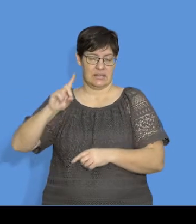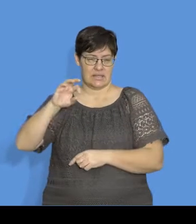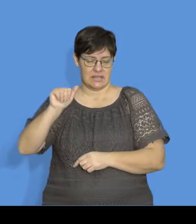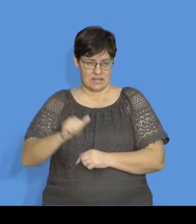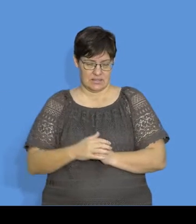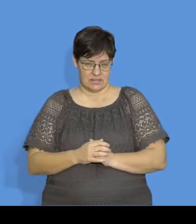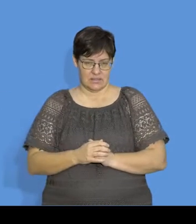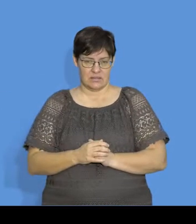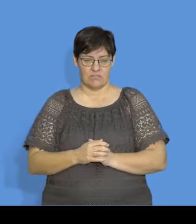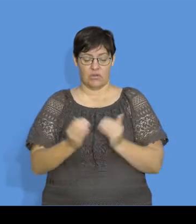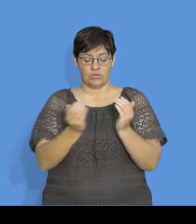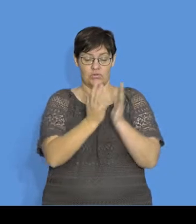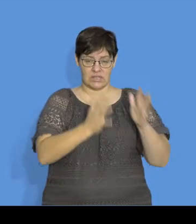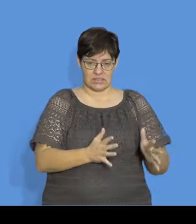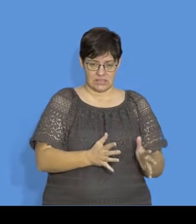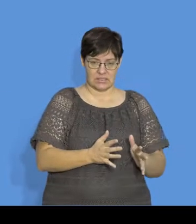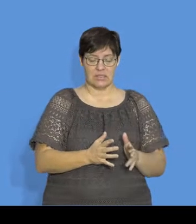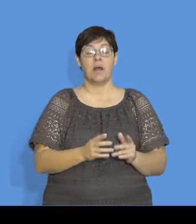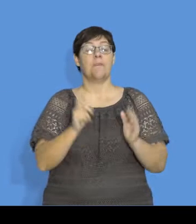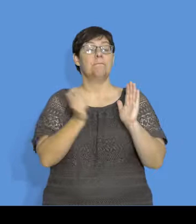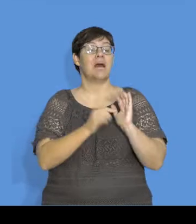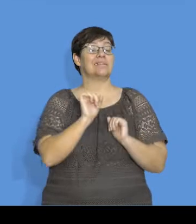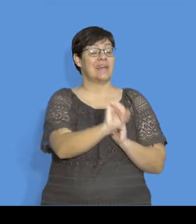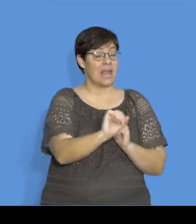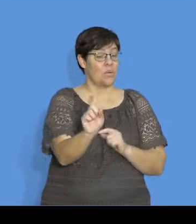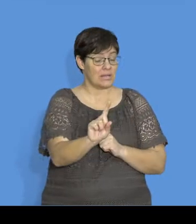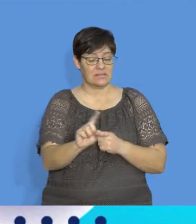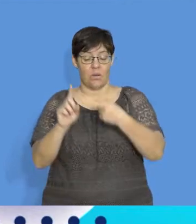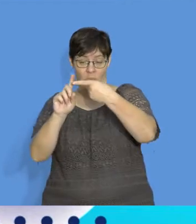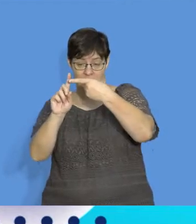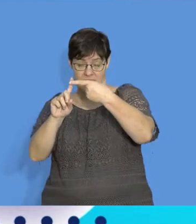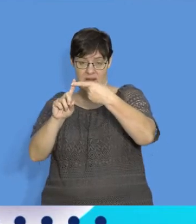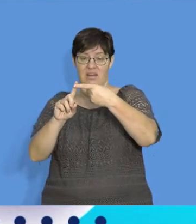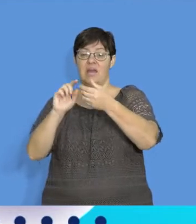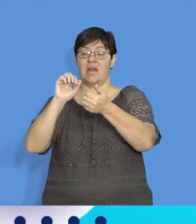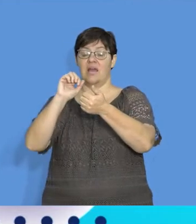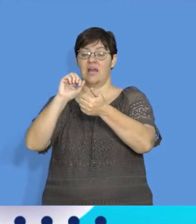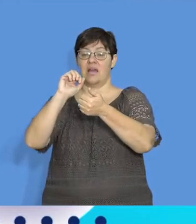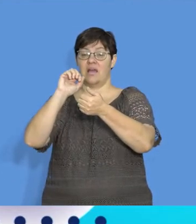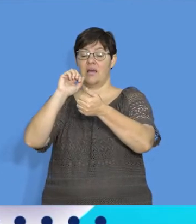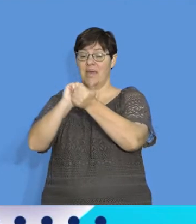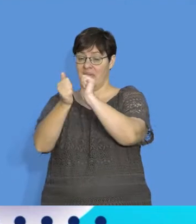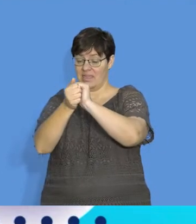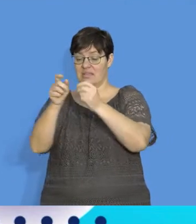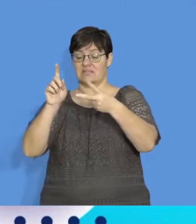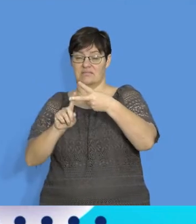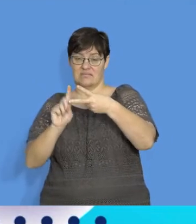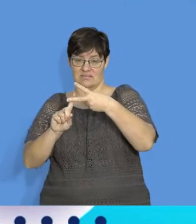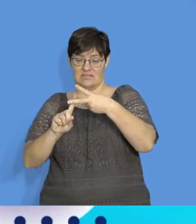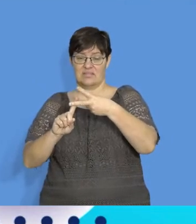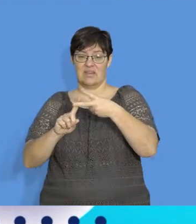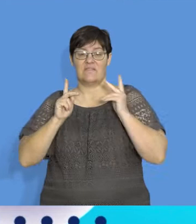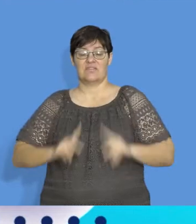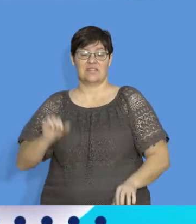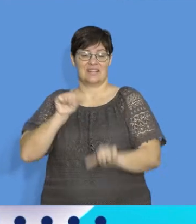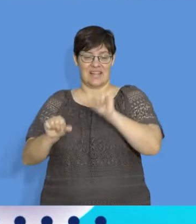do we have here? We have students' mathematics marks and physical science marks. And